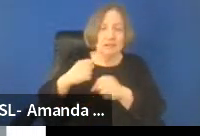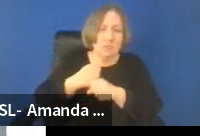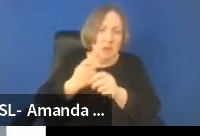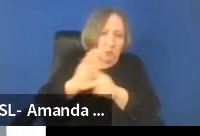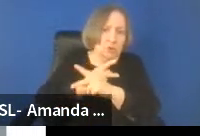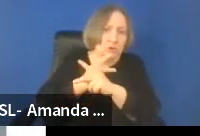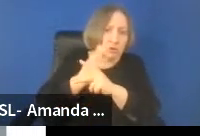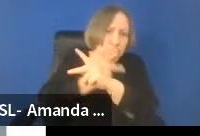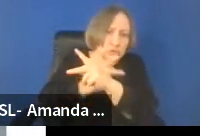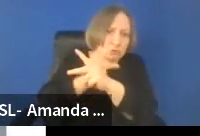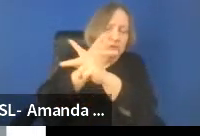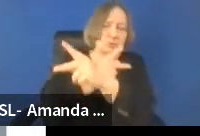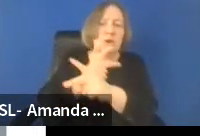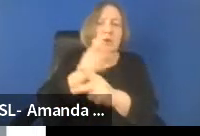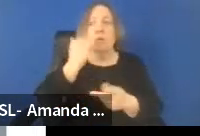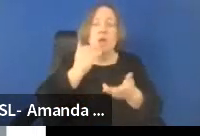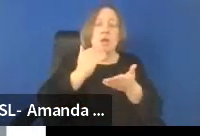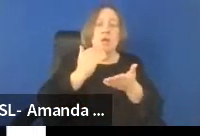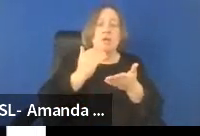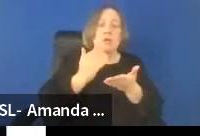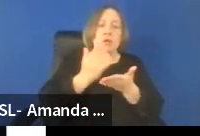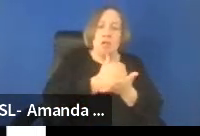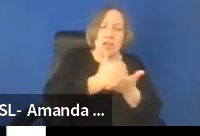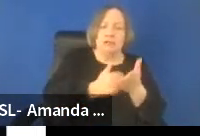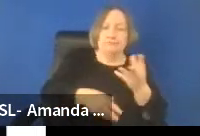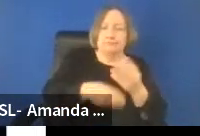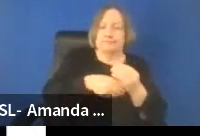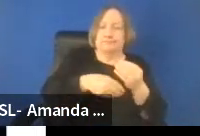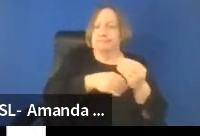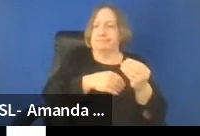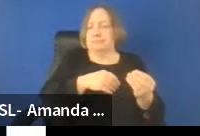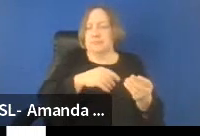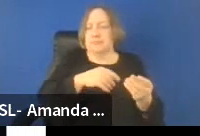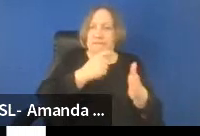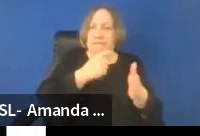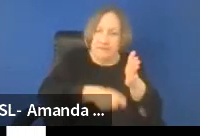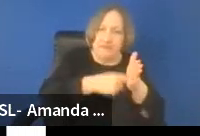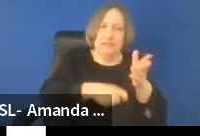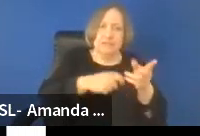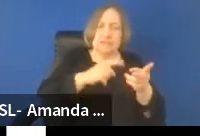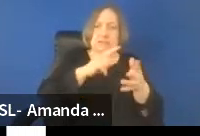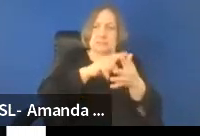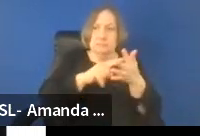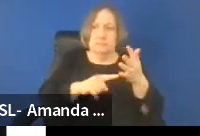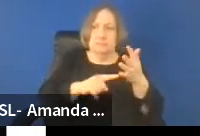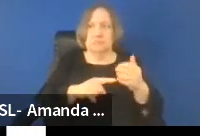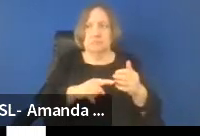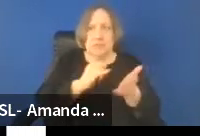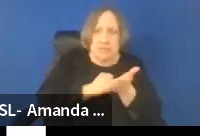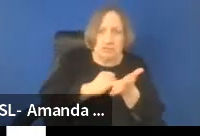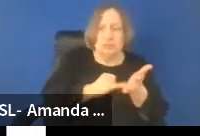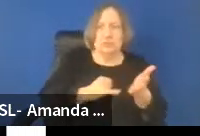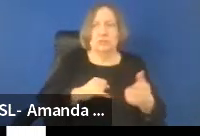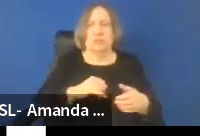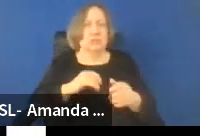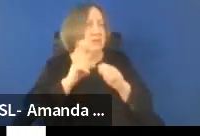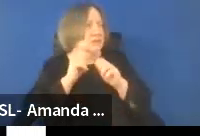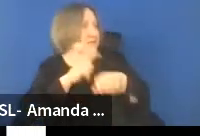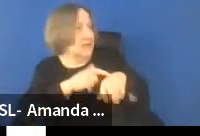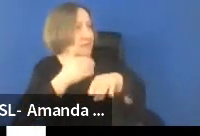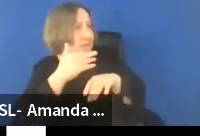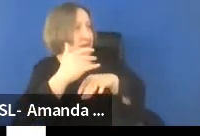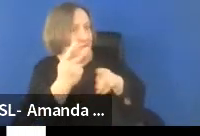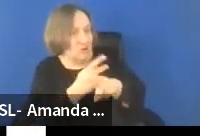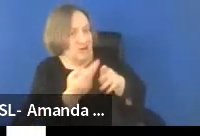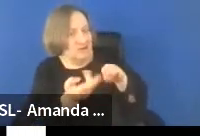increased because collections tacked on interest and fees. As time goes on, the money keeps going and it gets higher and higher and higher. And